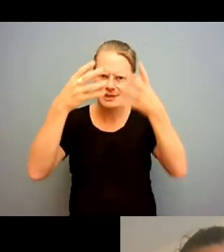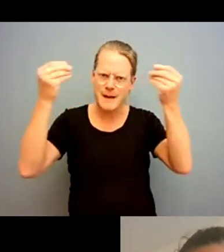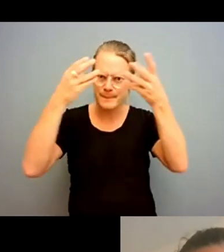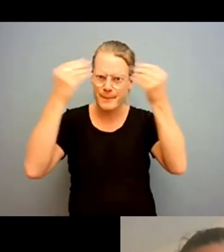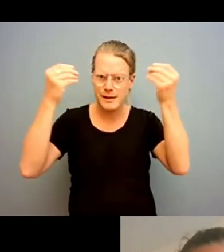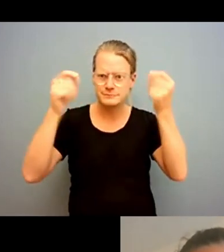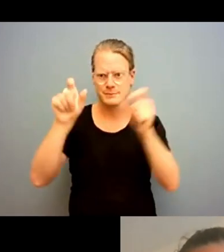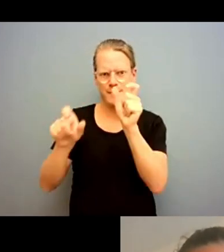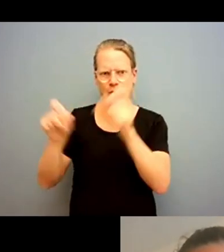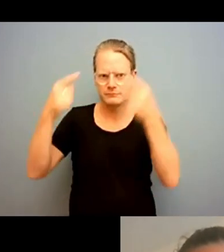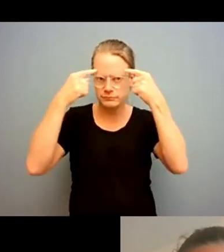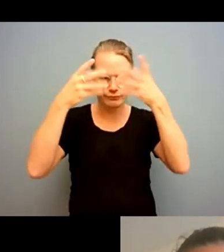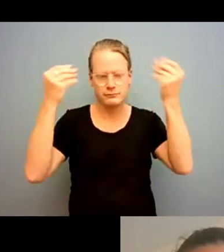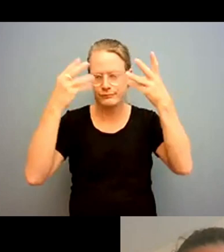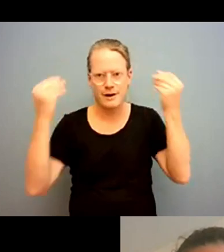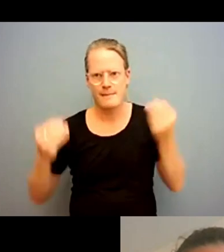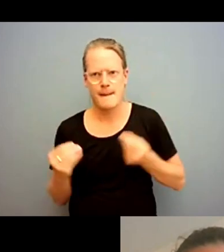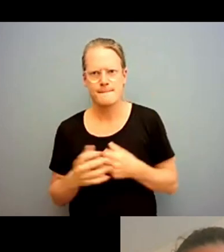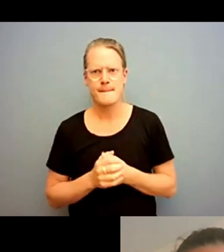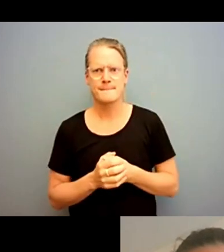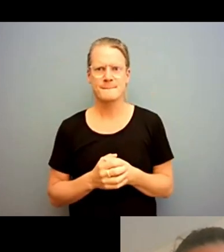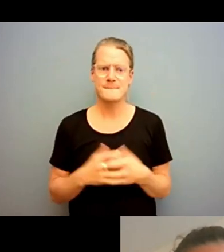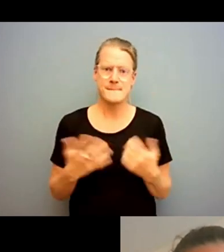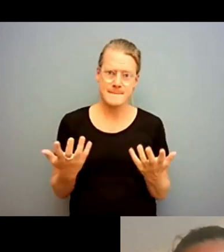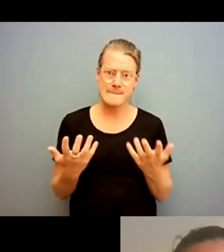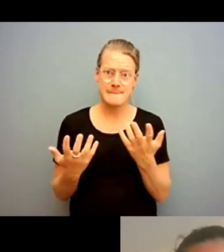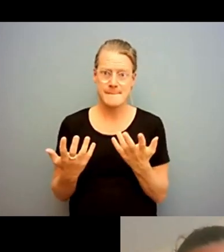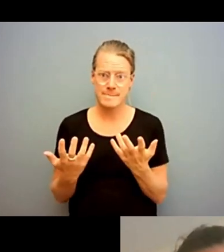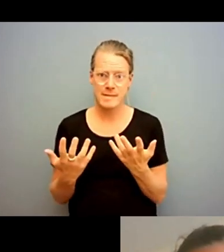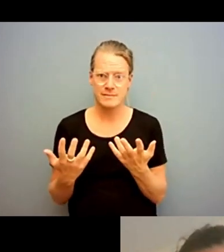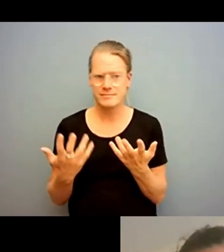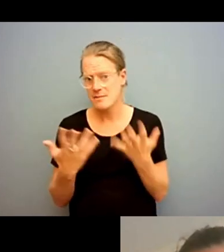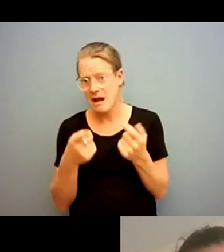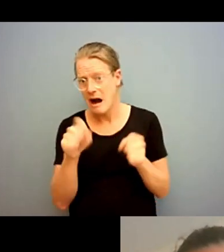say something more about that. I know that you have also